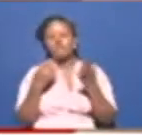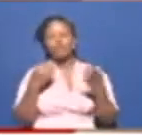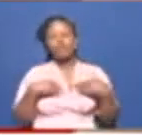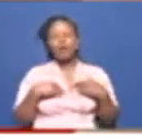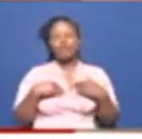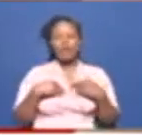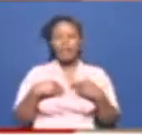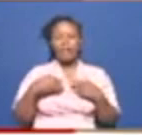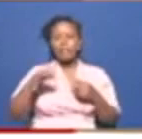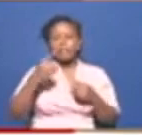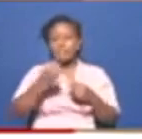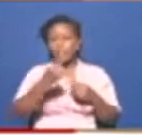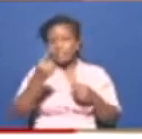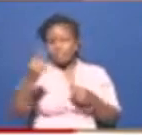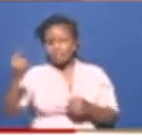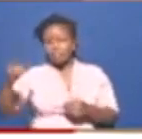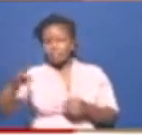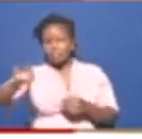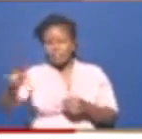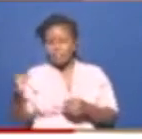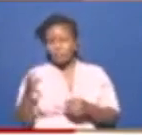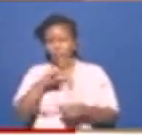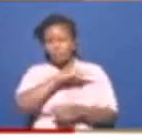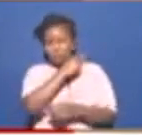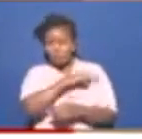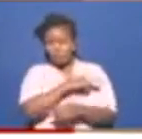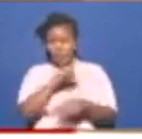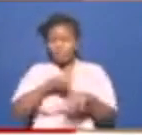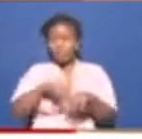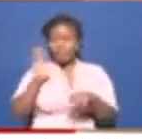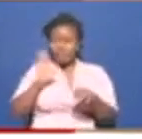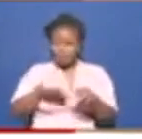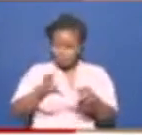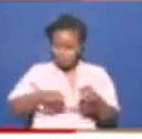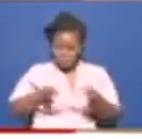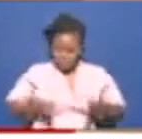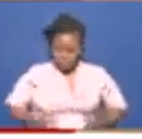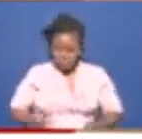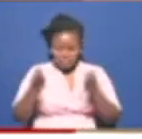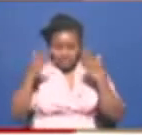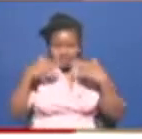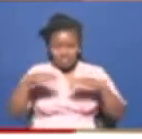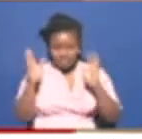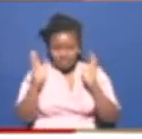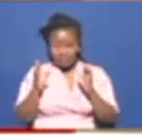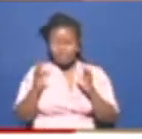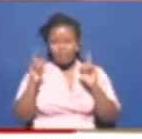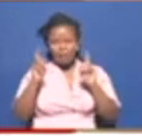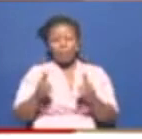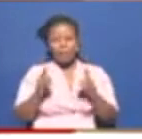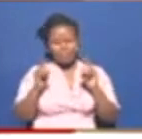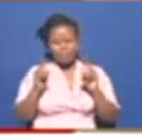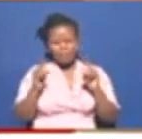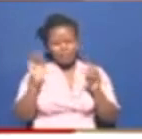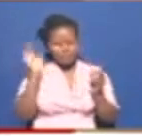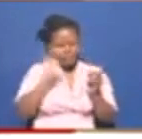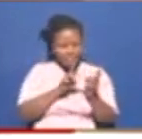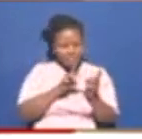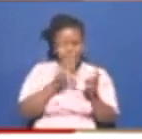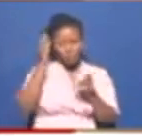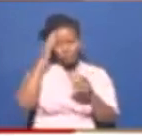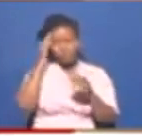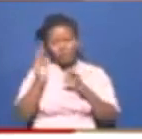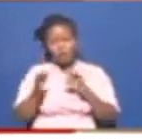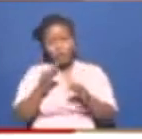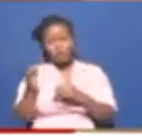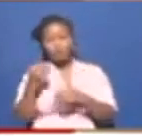surgeon. Immediately, a woman delivers. In a county hospital, they detect fistula, they do repair, so that in a way of curbing fistula, putting an end to